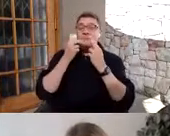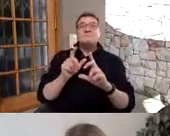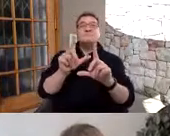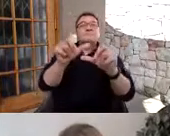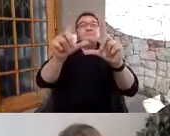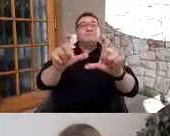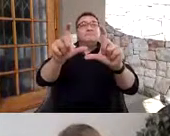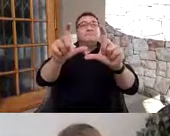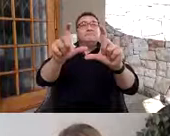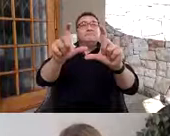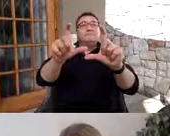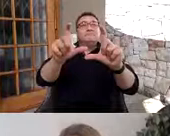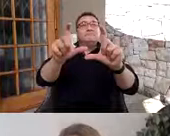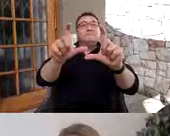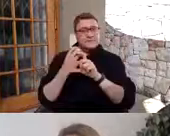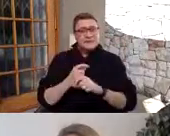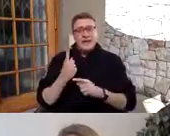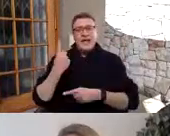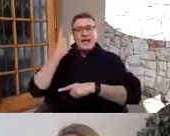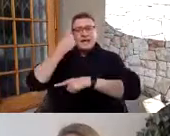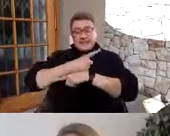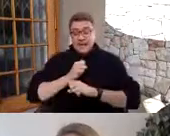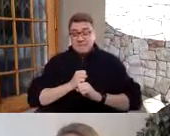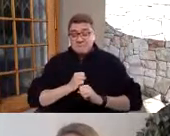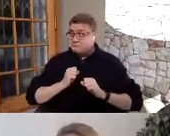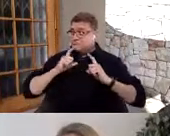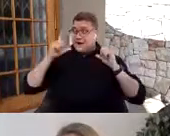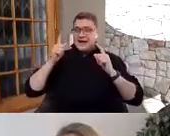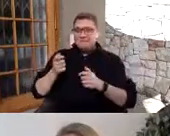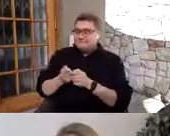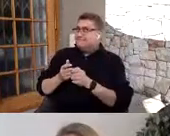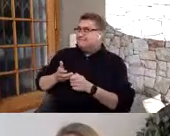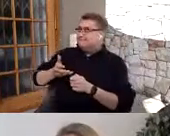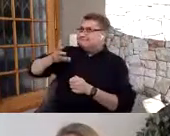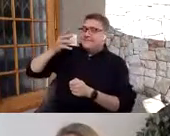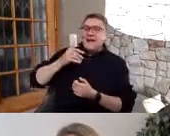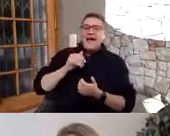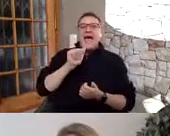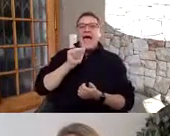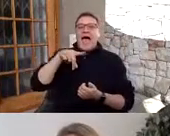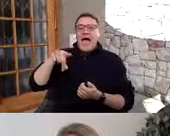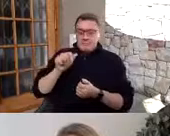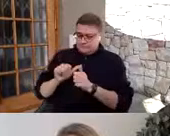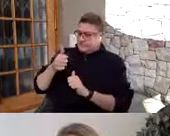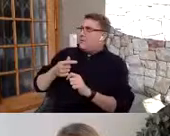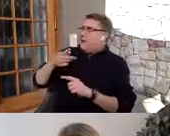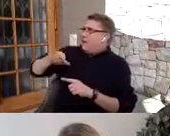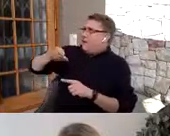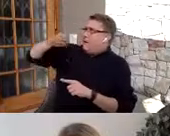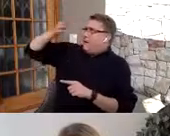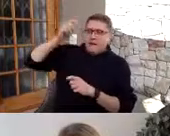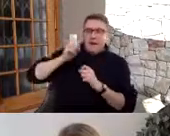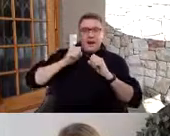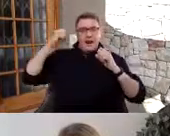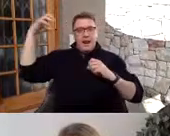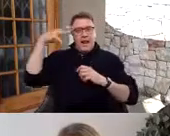can start the day bright and early. A woman lies in bed using an iPhone app to open motorized curtains and turn on her lights. She lowers herself into a You wheelchair. can take a